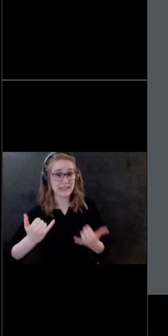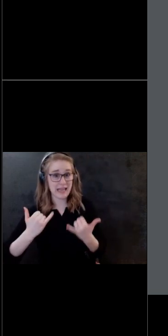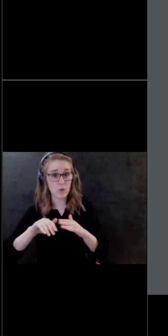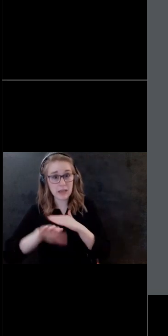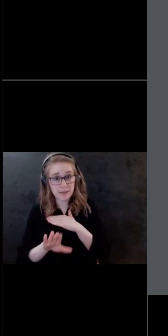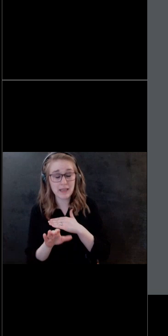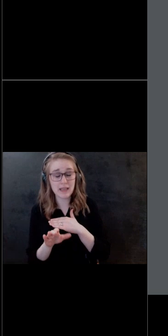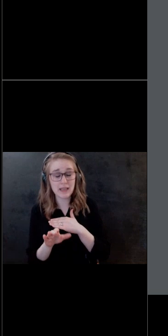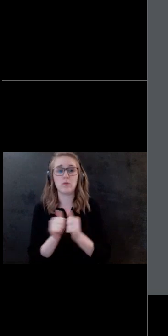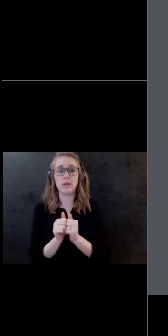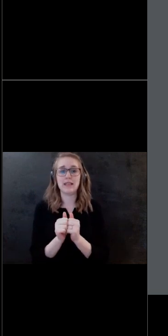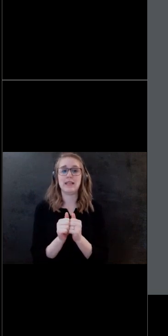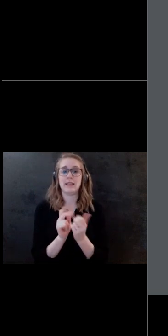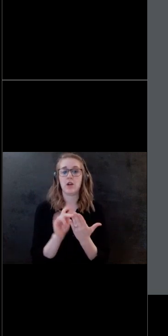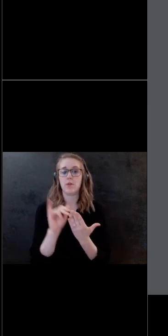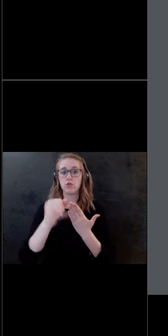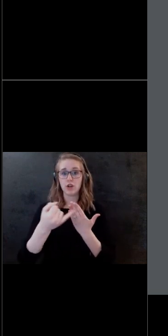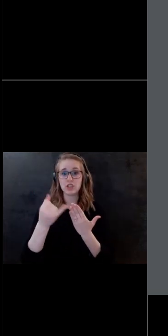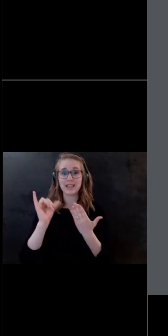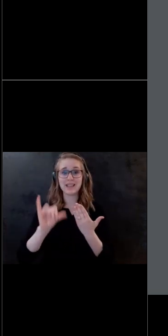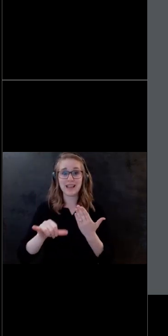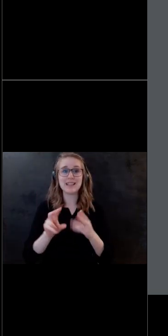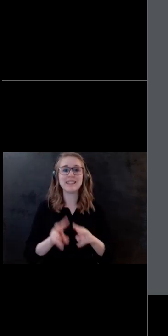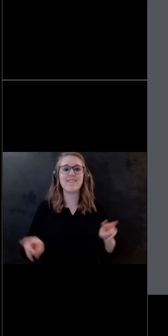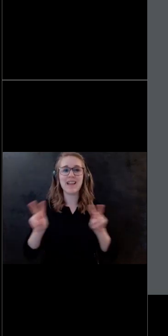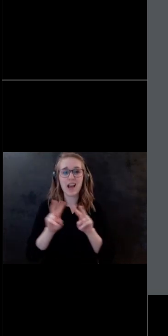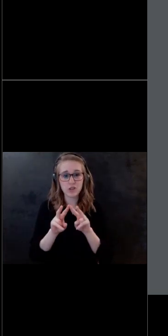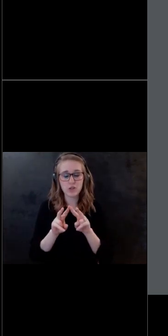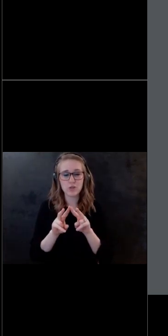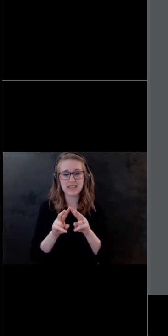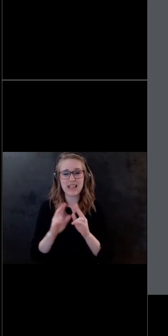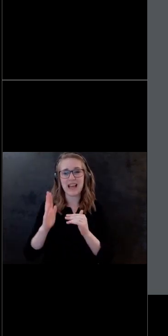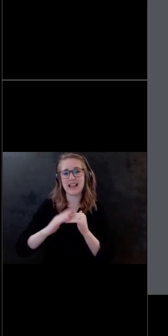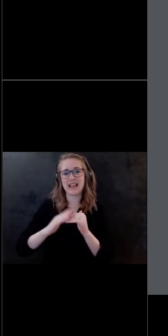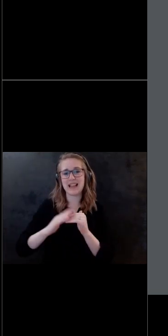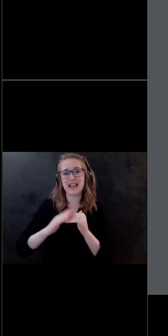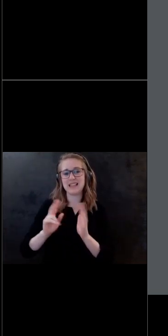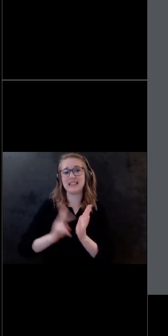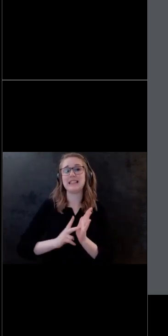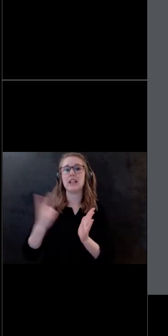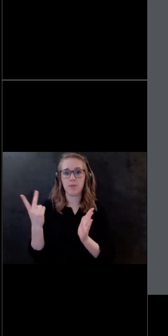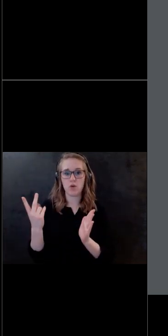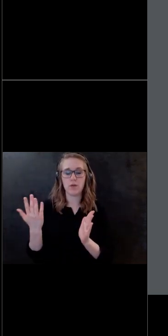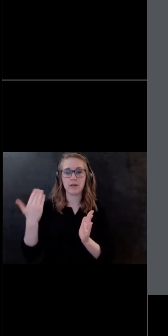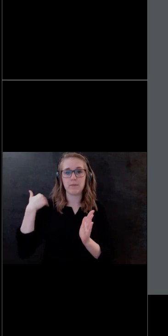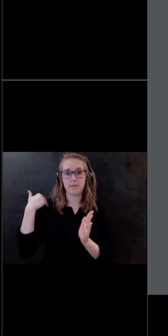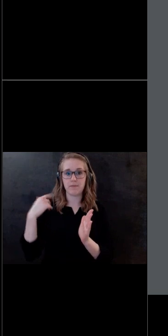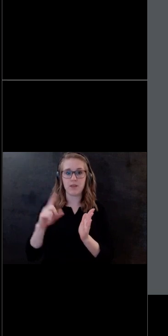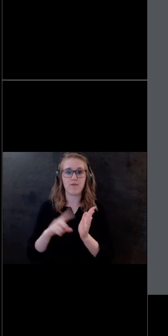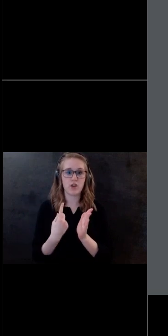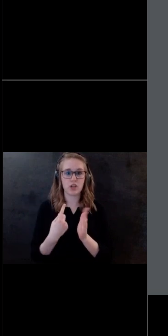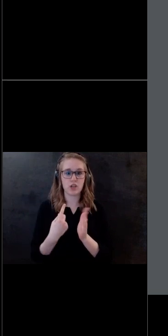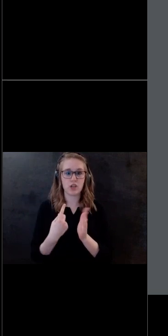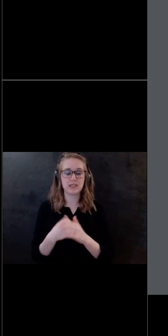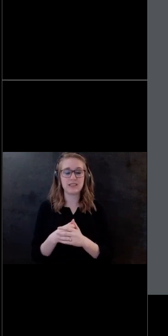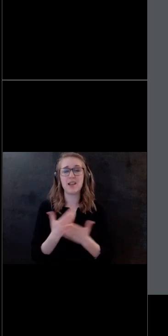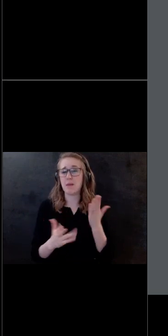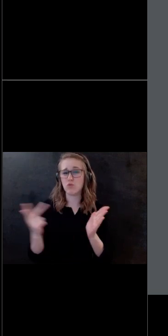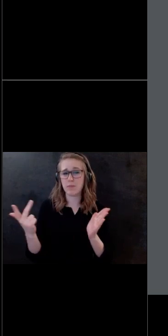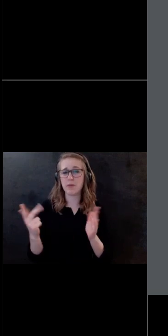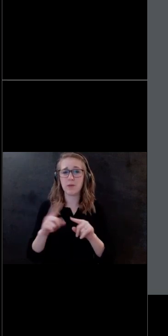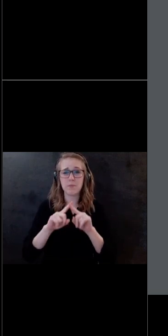is a project that is valued at least double what the first one was, and probably triple based